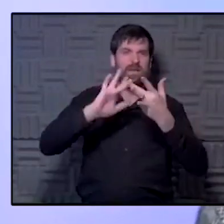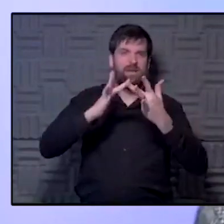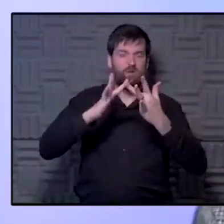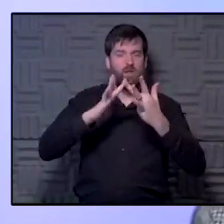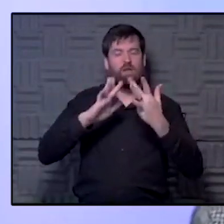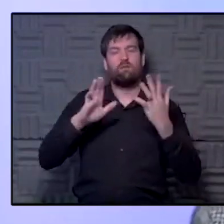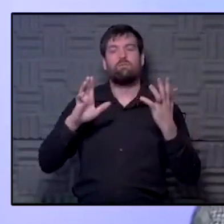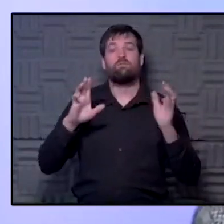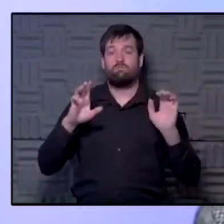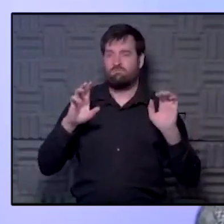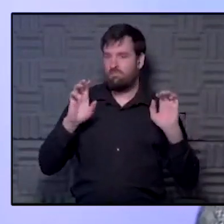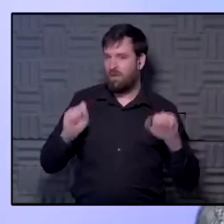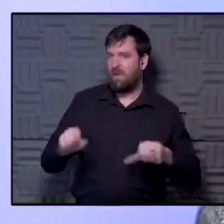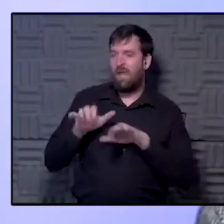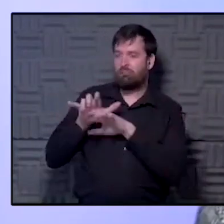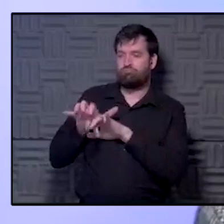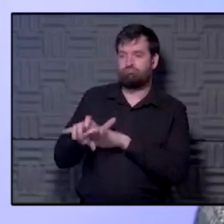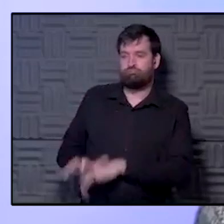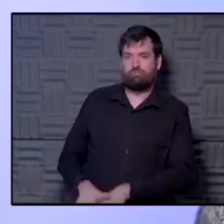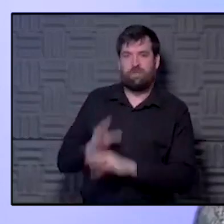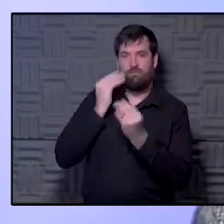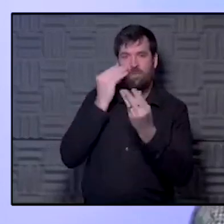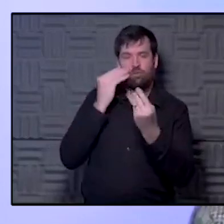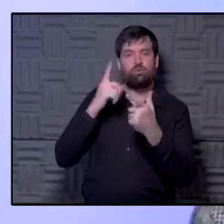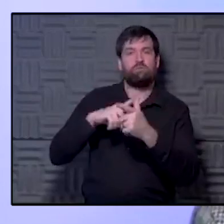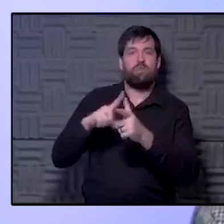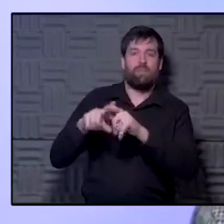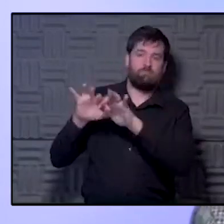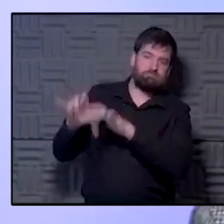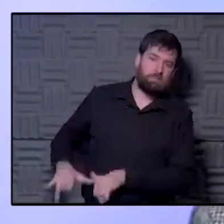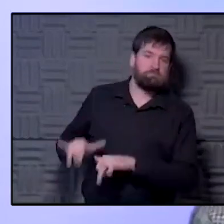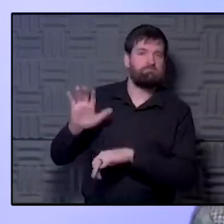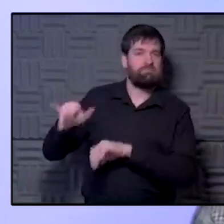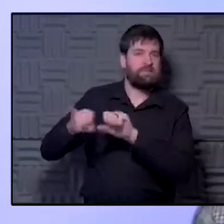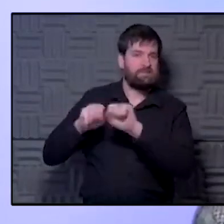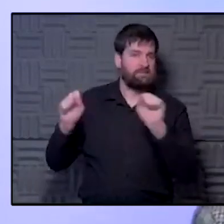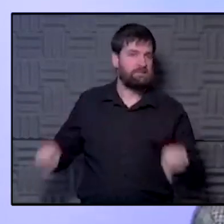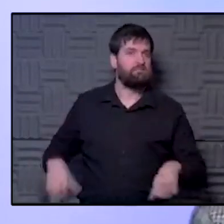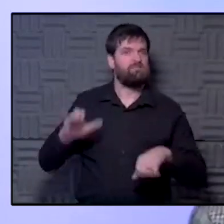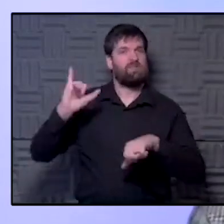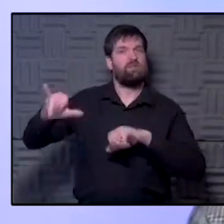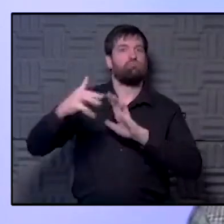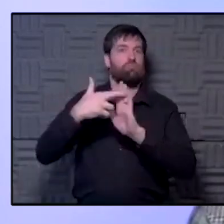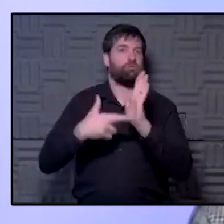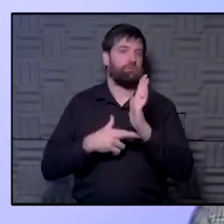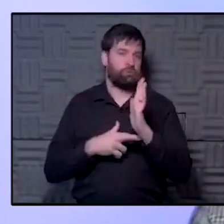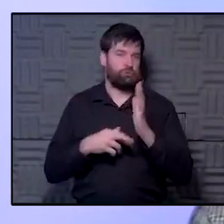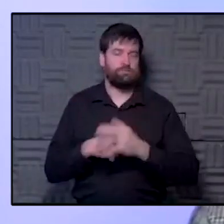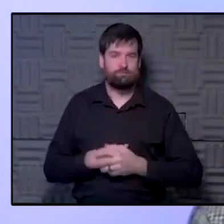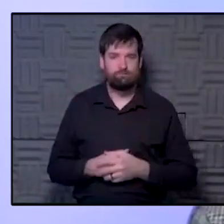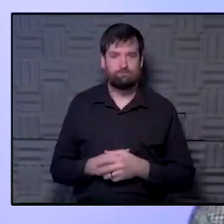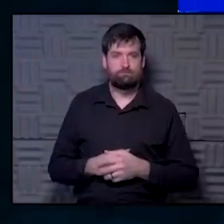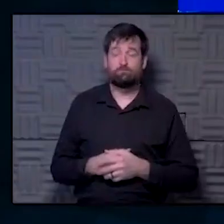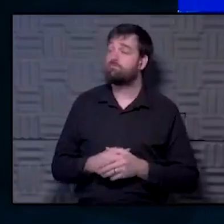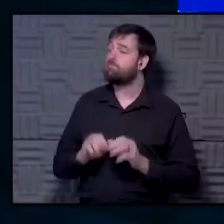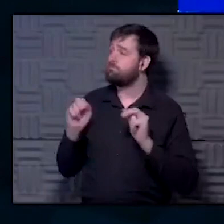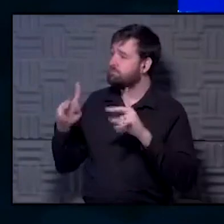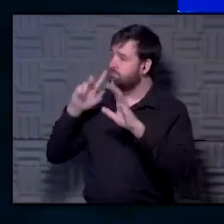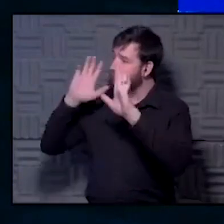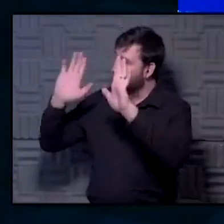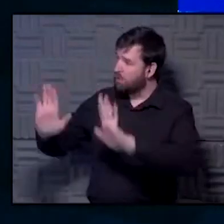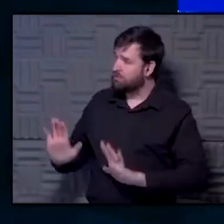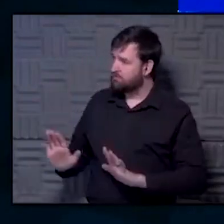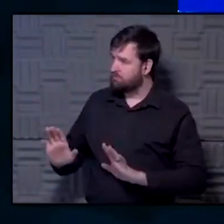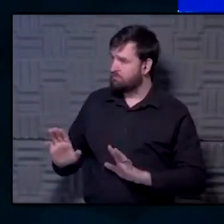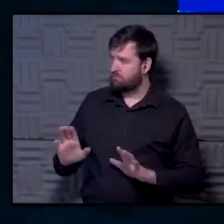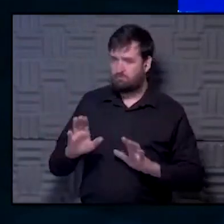actually take your information down over the phone and populate it into that registration vaccine interest form. Okay, awesome. And is it?